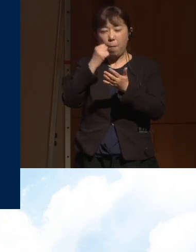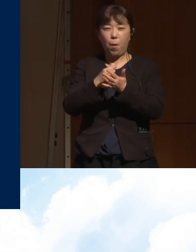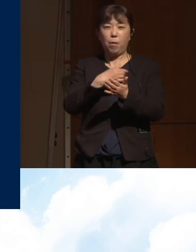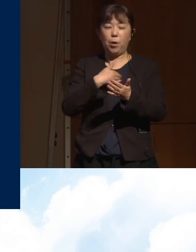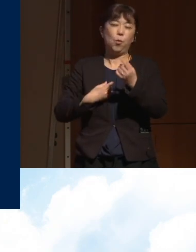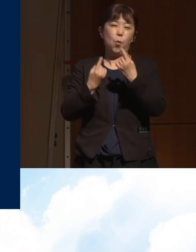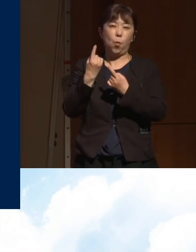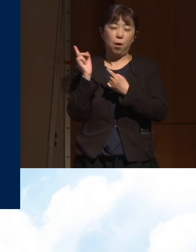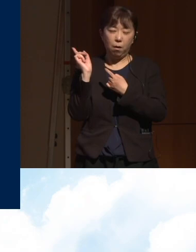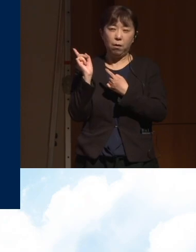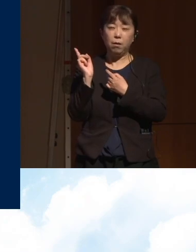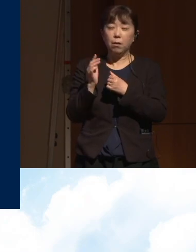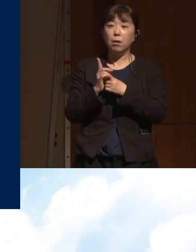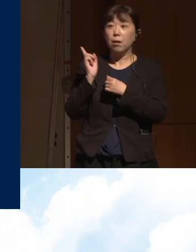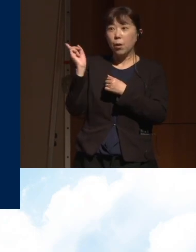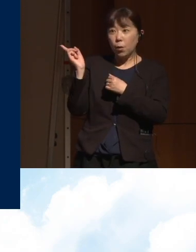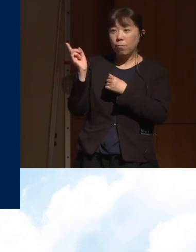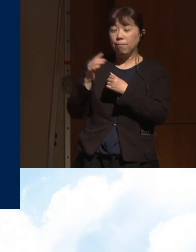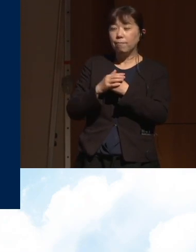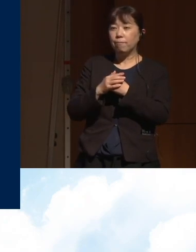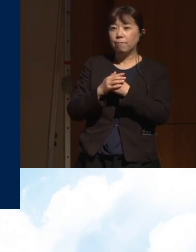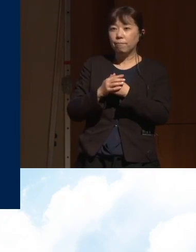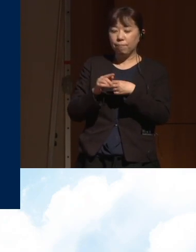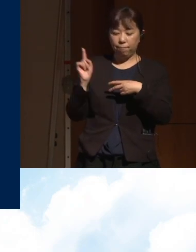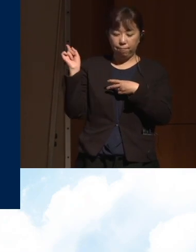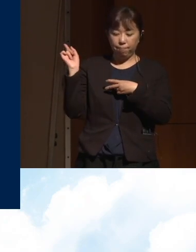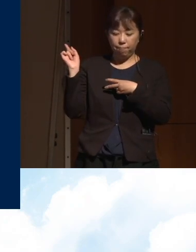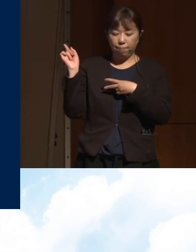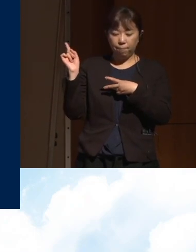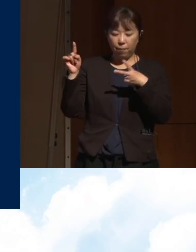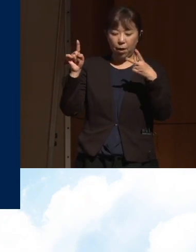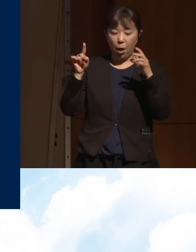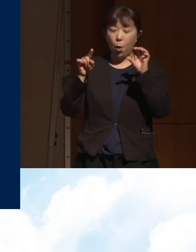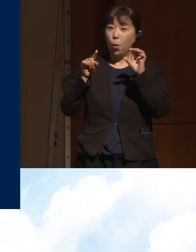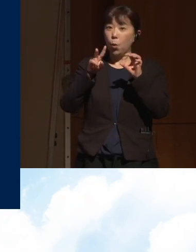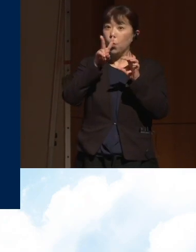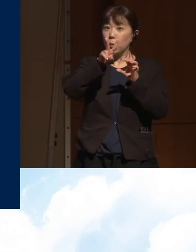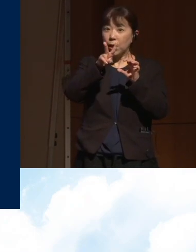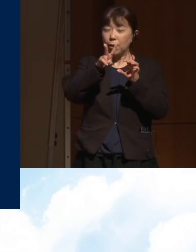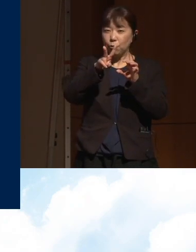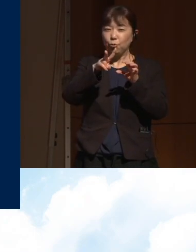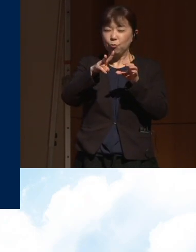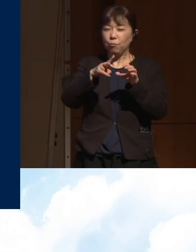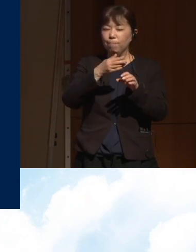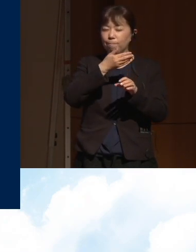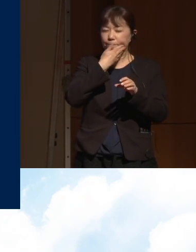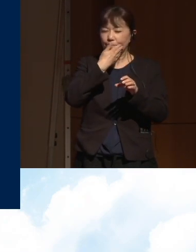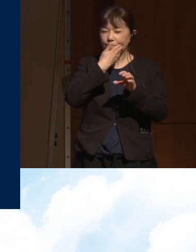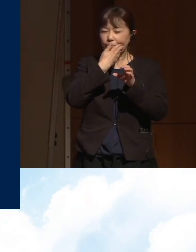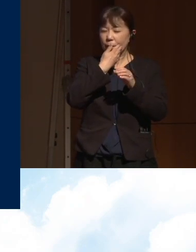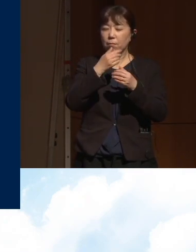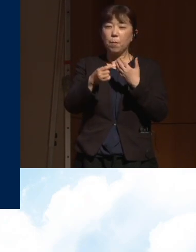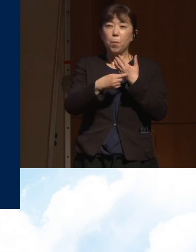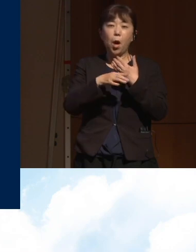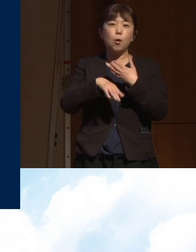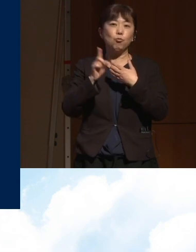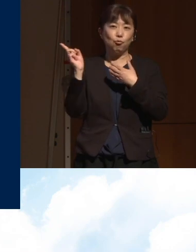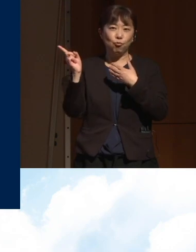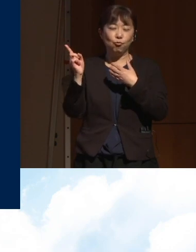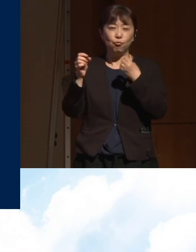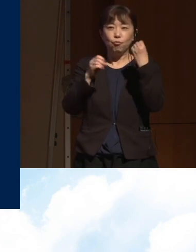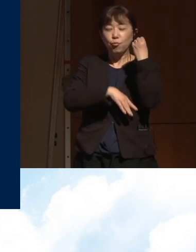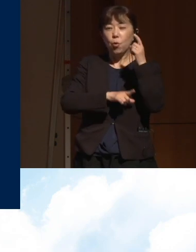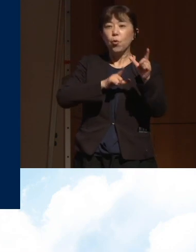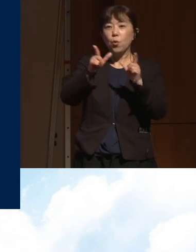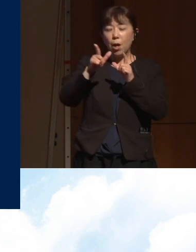of concept on 2 critical elements. We have a proof of concept of the prototype pathogen approach and what that can enable